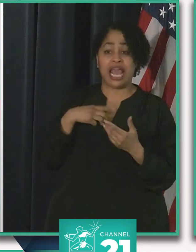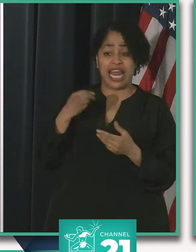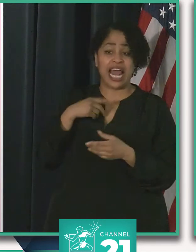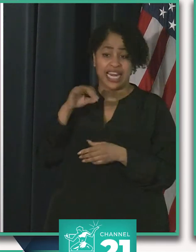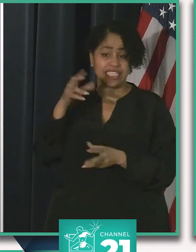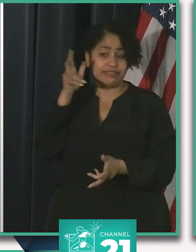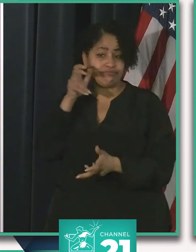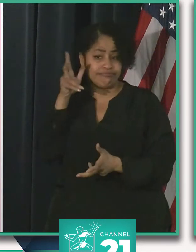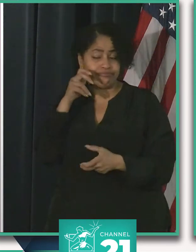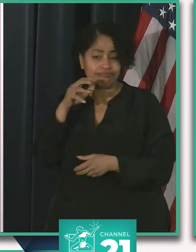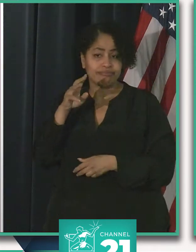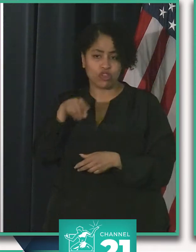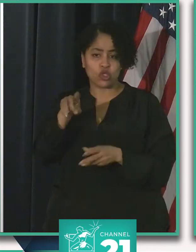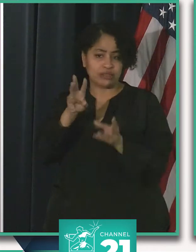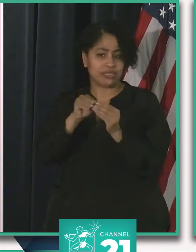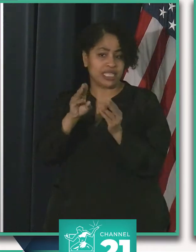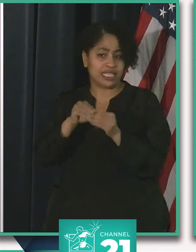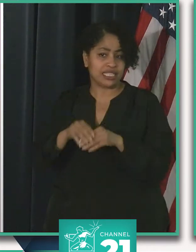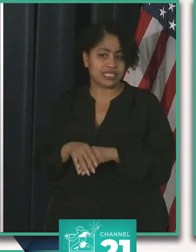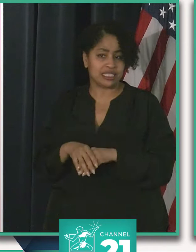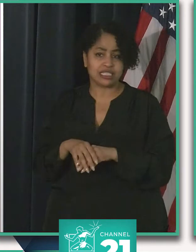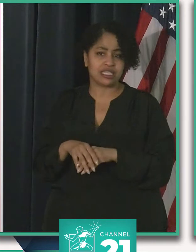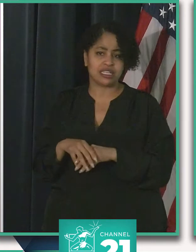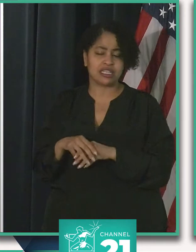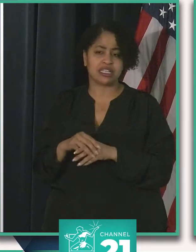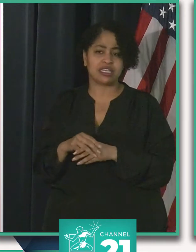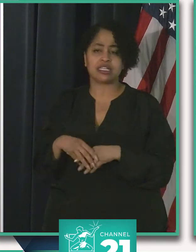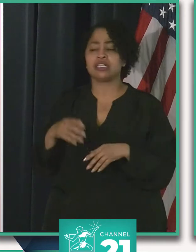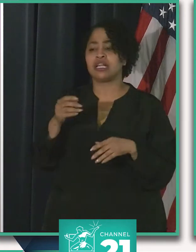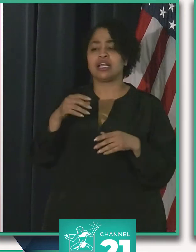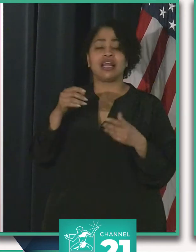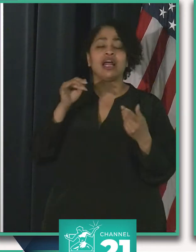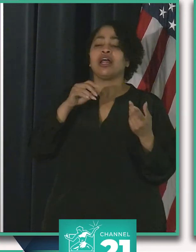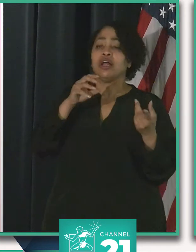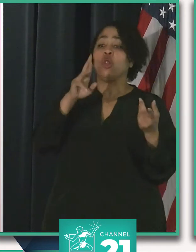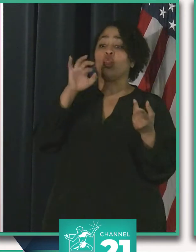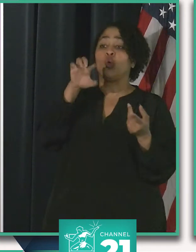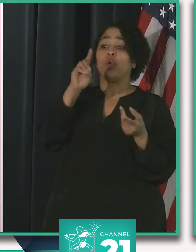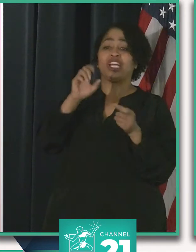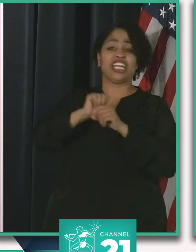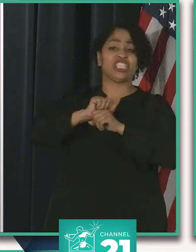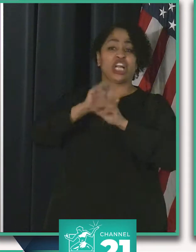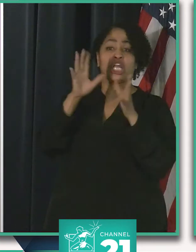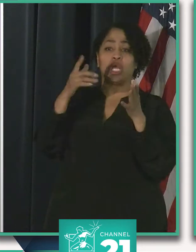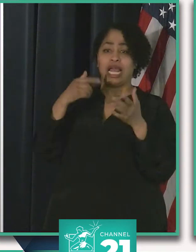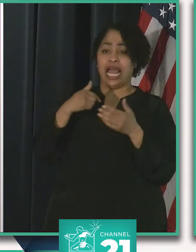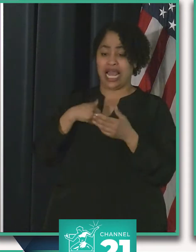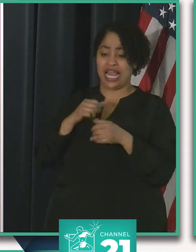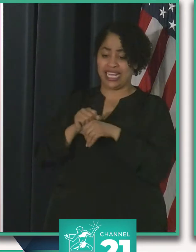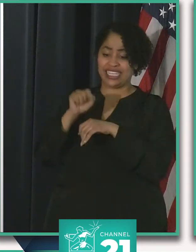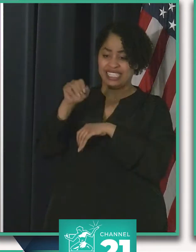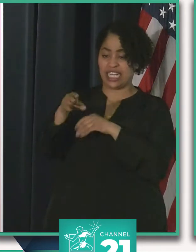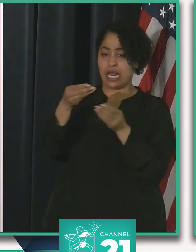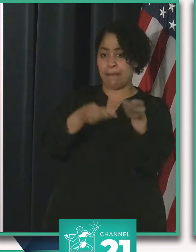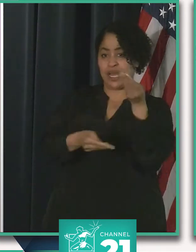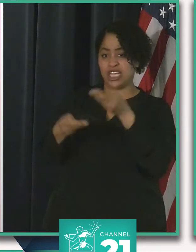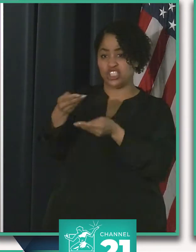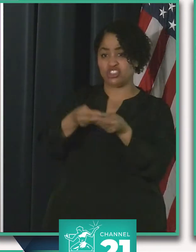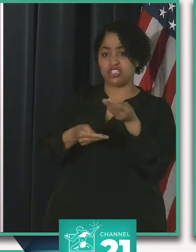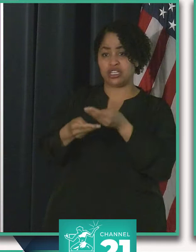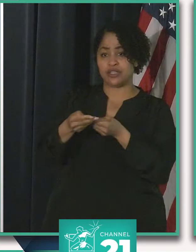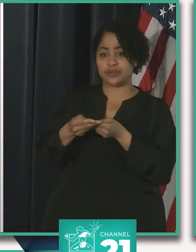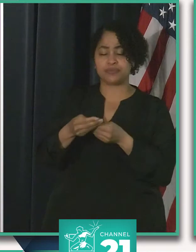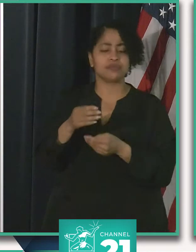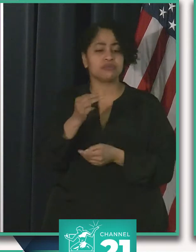meetings. Yeah. So that's why I'm saying it. The record is clear. I sent a budget to the council. And if it's not true,